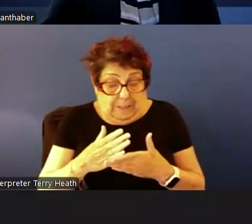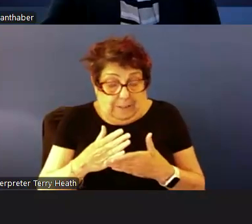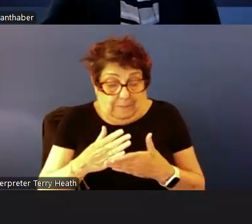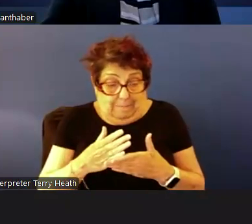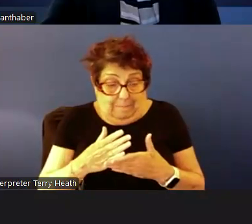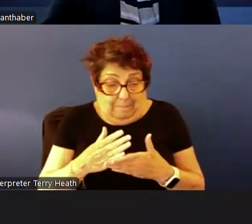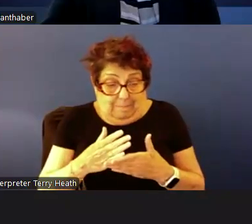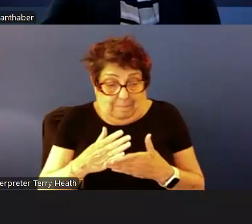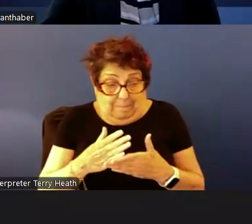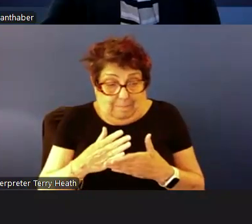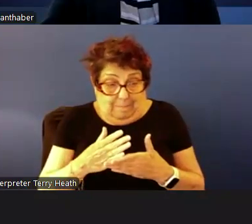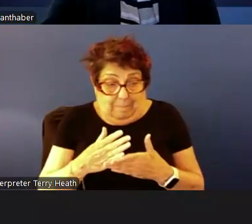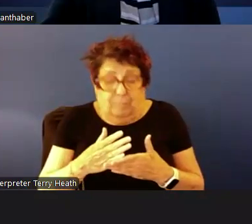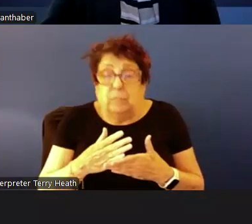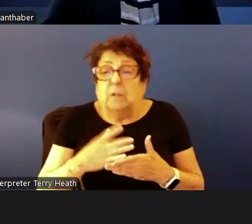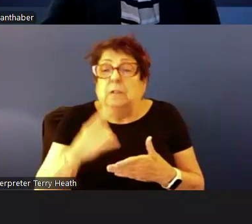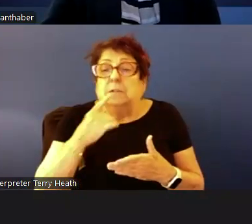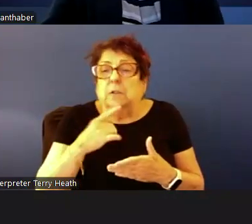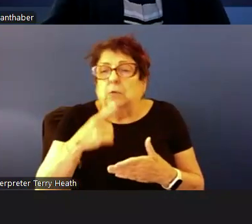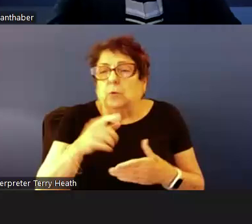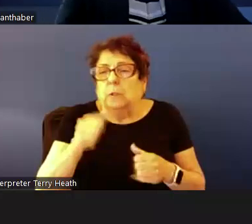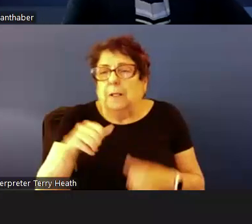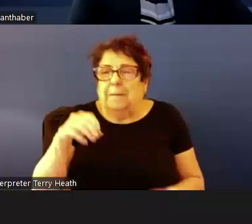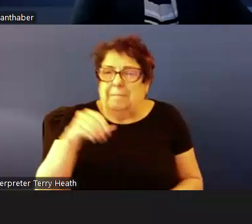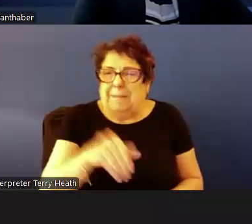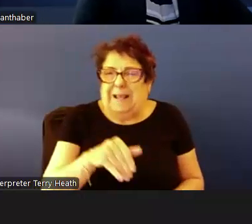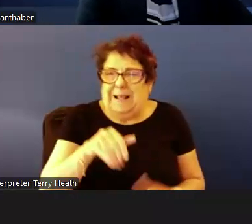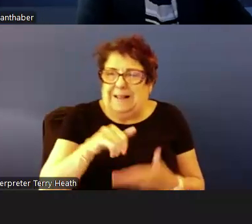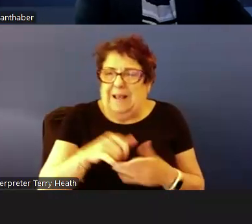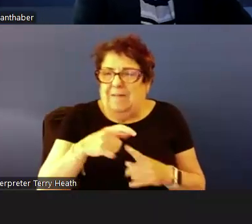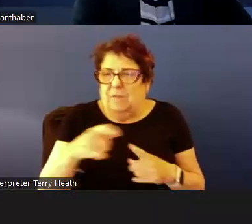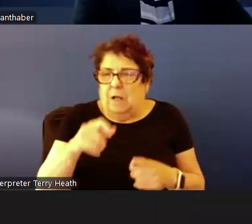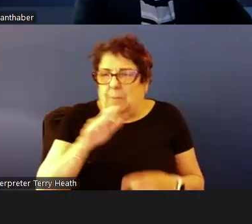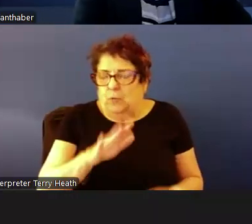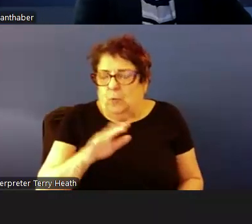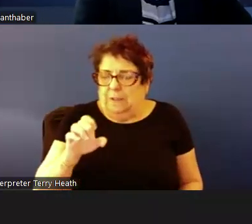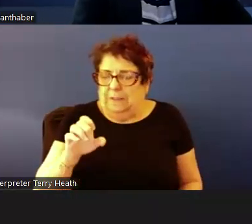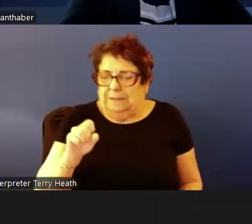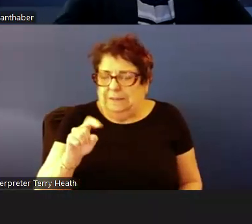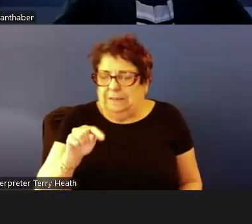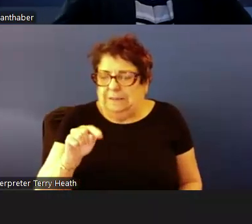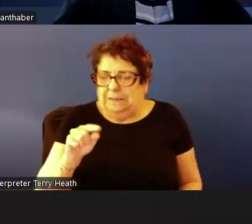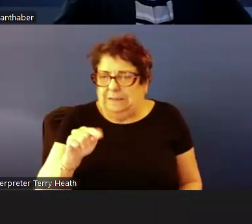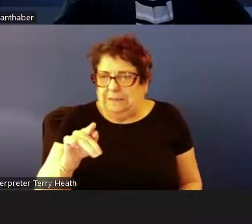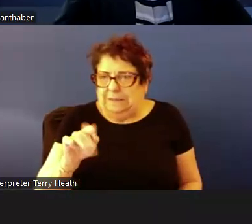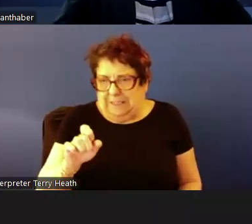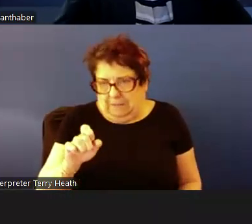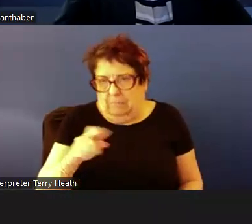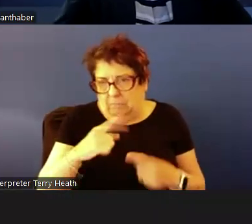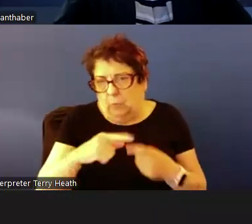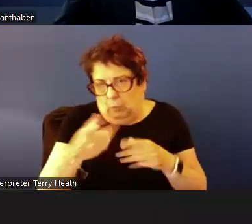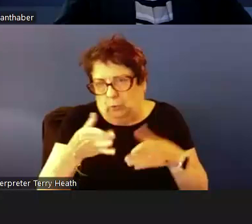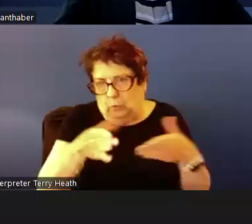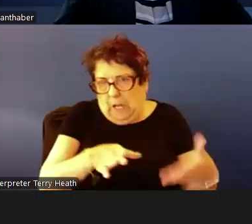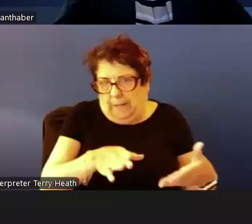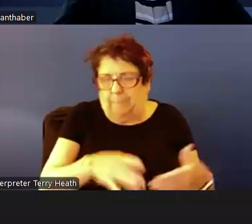come out of your estate. So we know that there are many threats to older adult home ownership and people losing